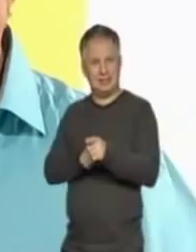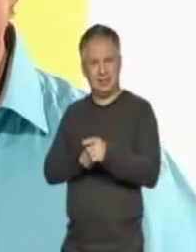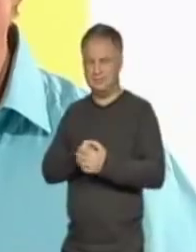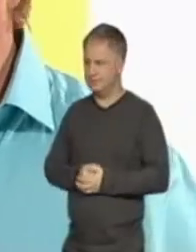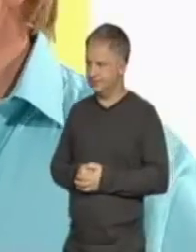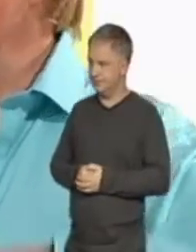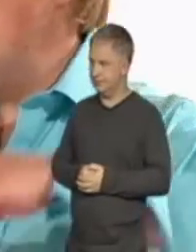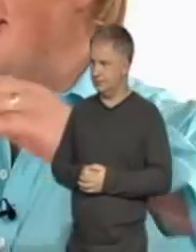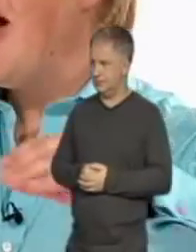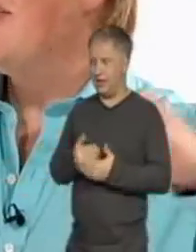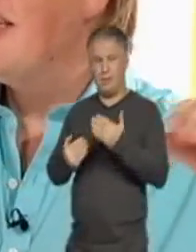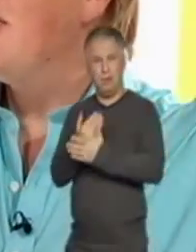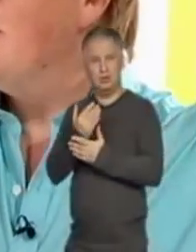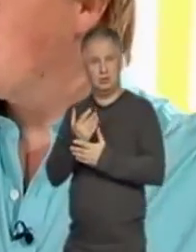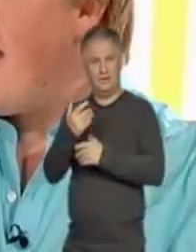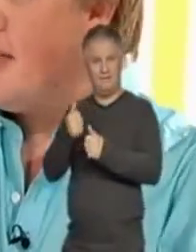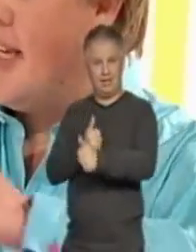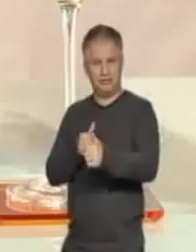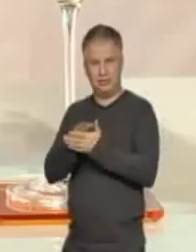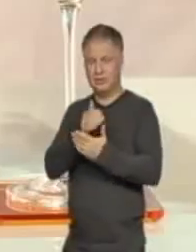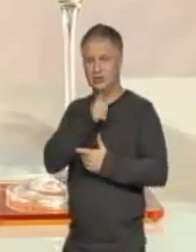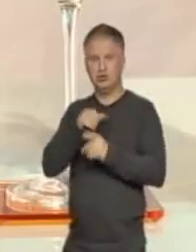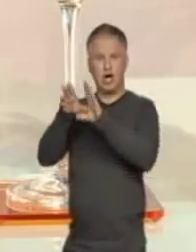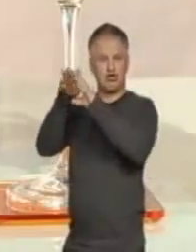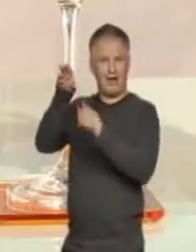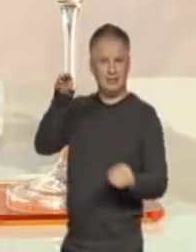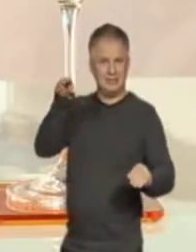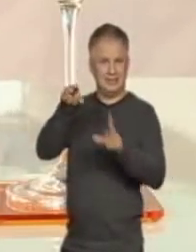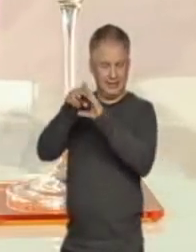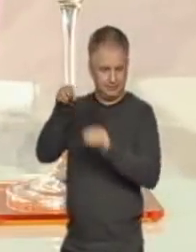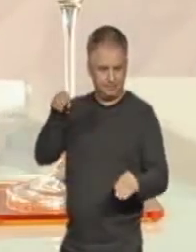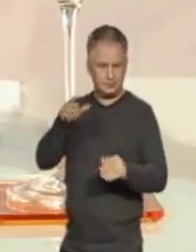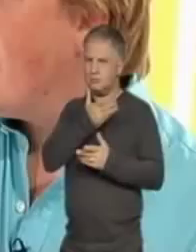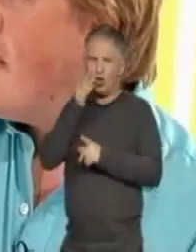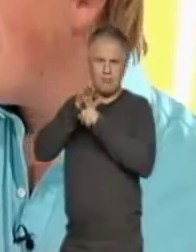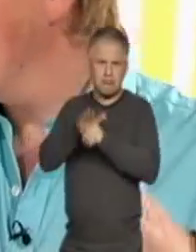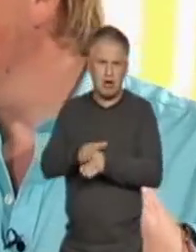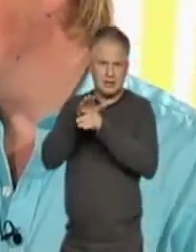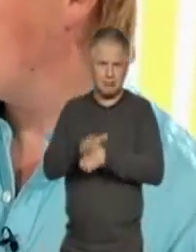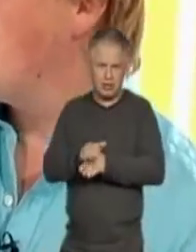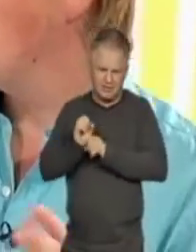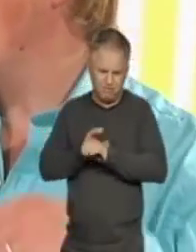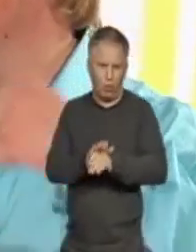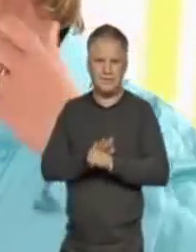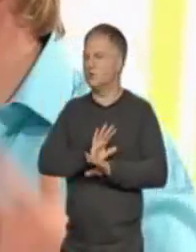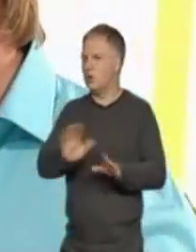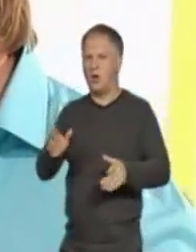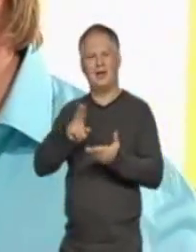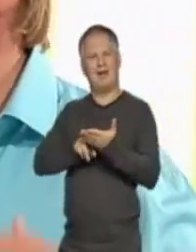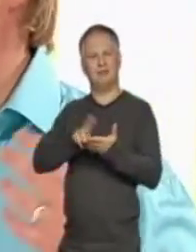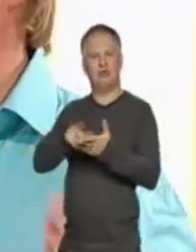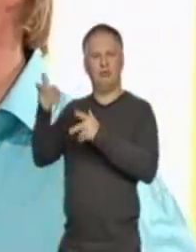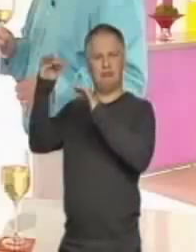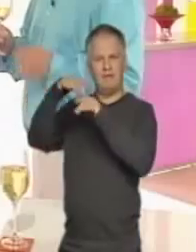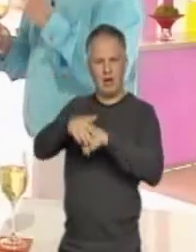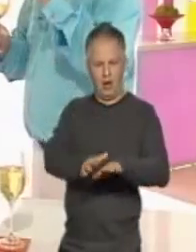state-of-the-art winery has been designed so that they just use gravity to move the wine around the winery. There's no pressing, there's no kind of muscling the wine around, so it has a very elegant feel